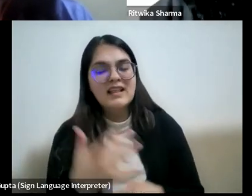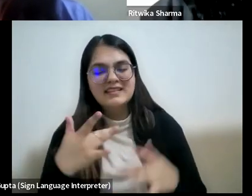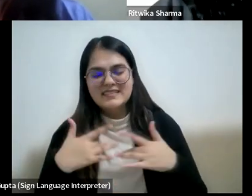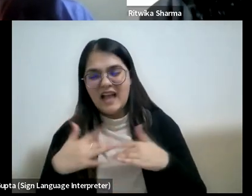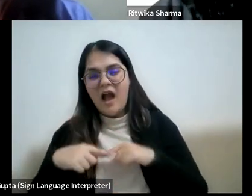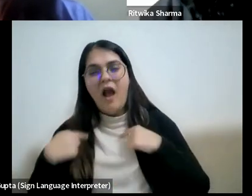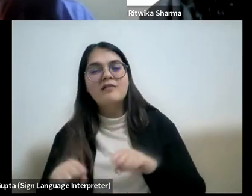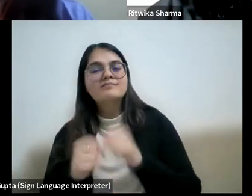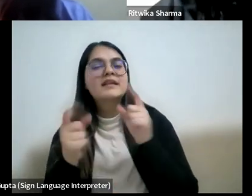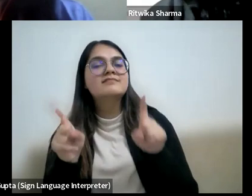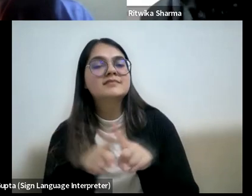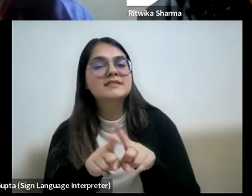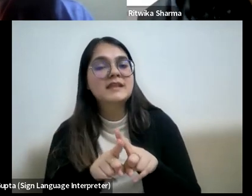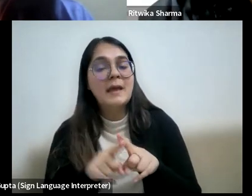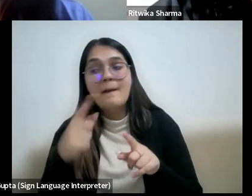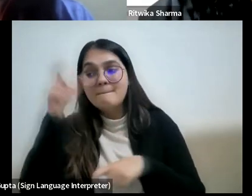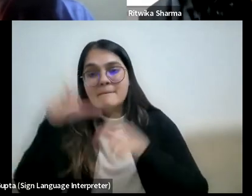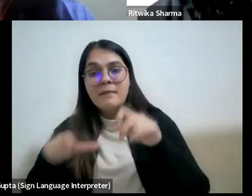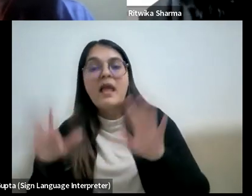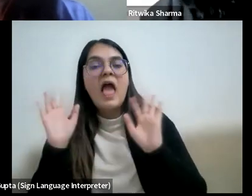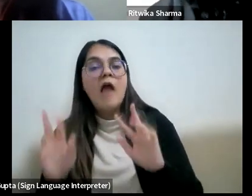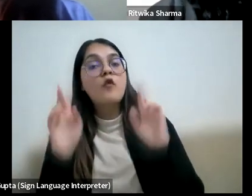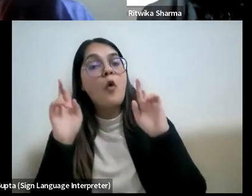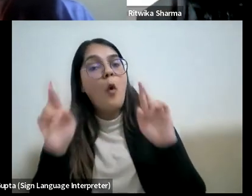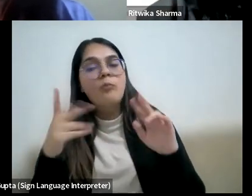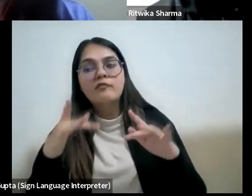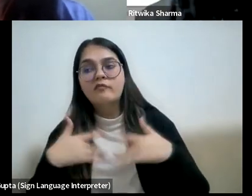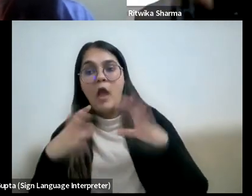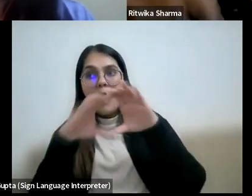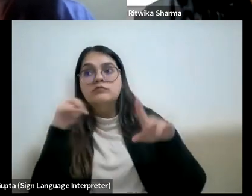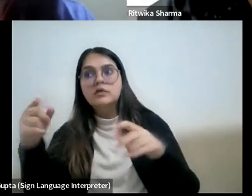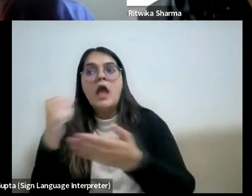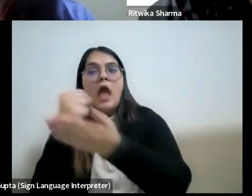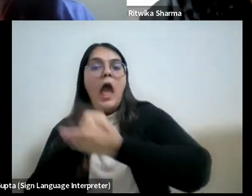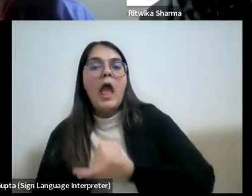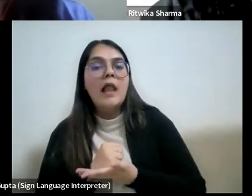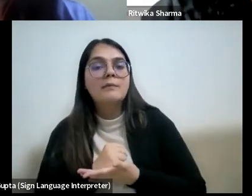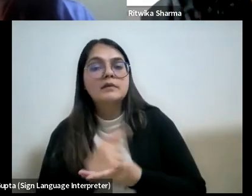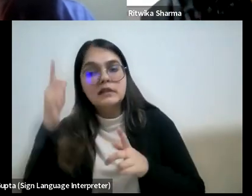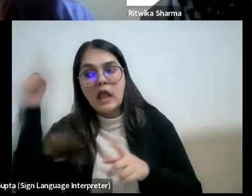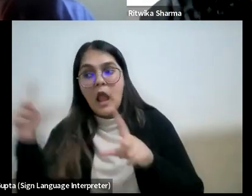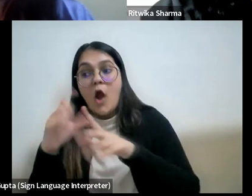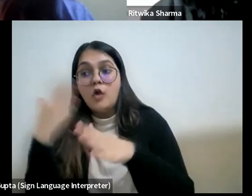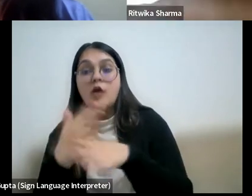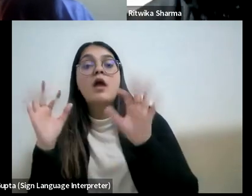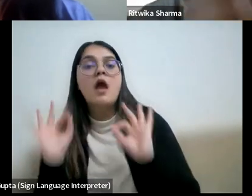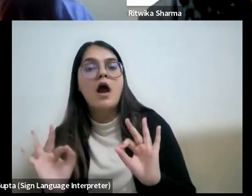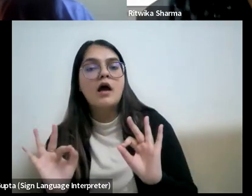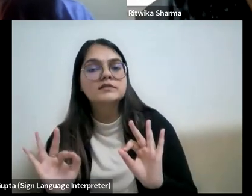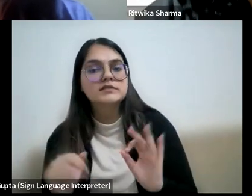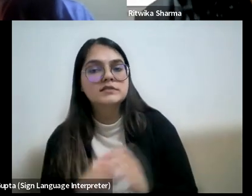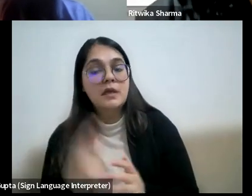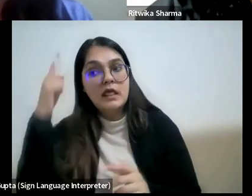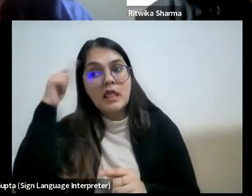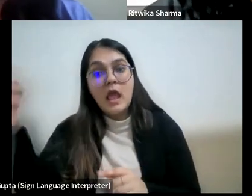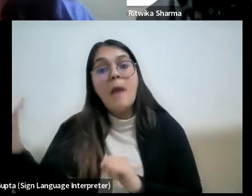you that people still have hope in the Constitution. They still see this document as a sort of as a power lying